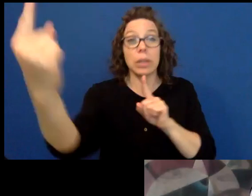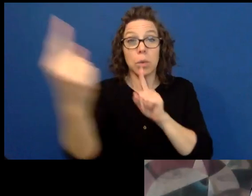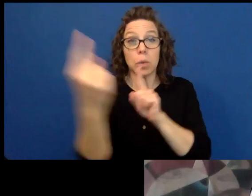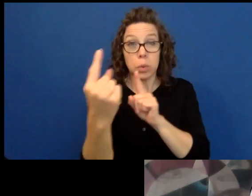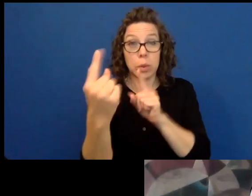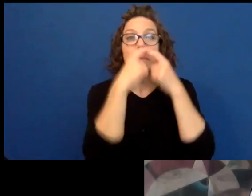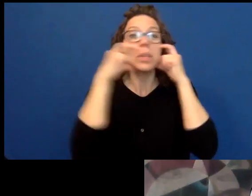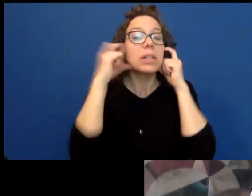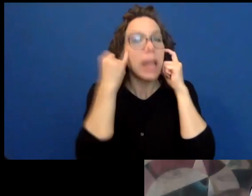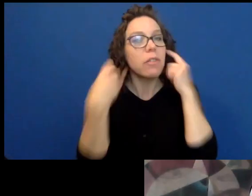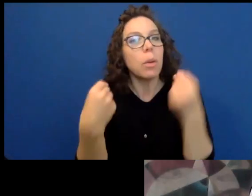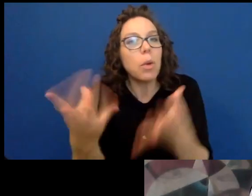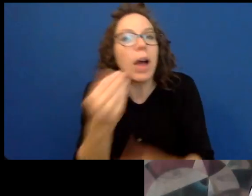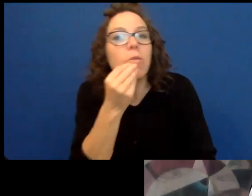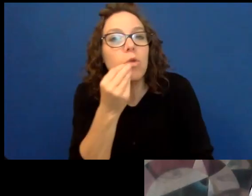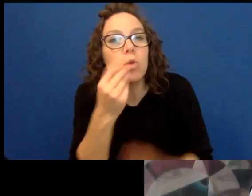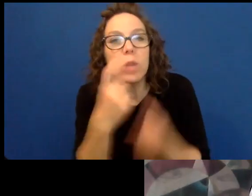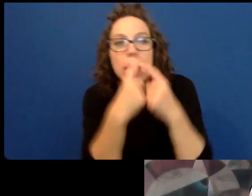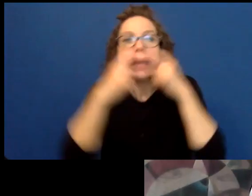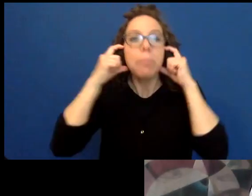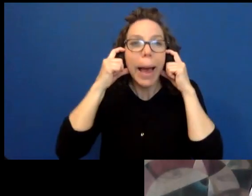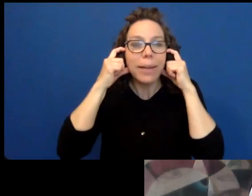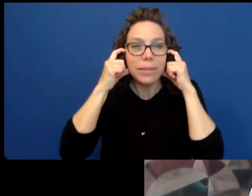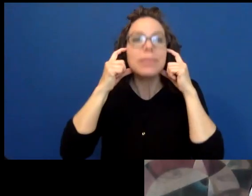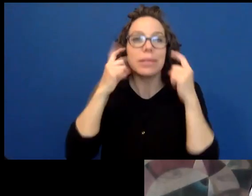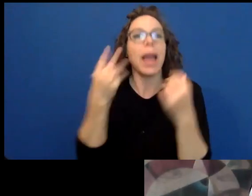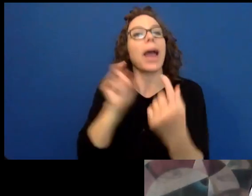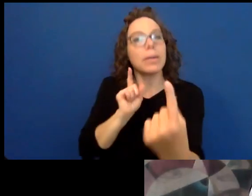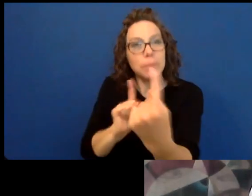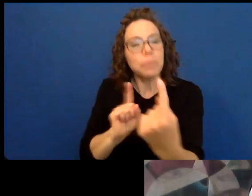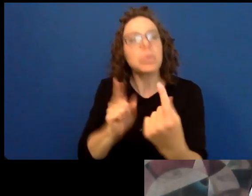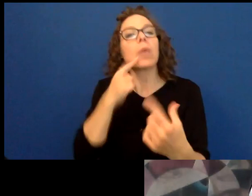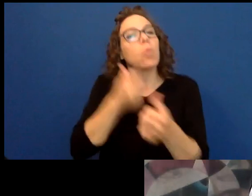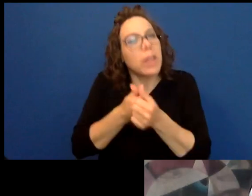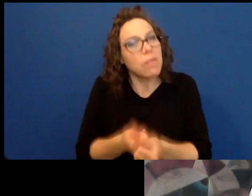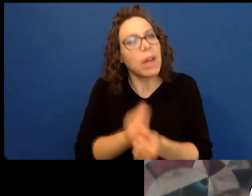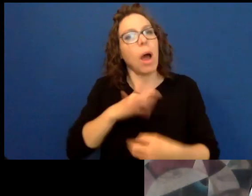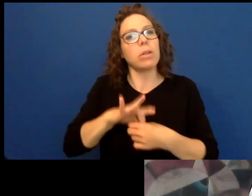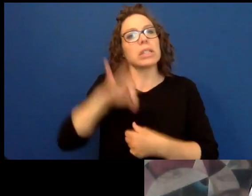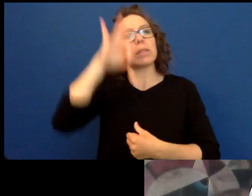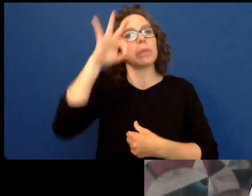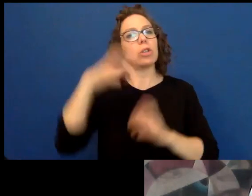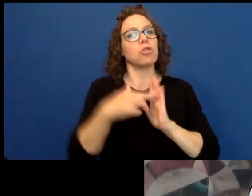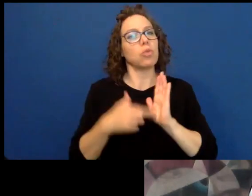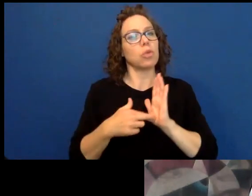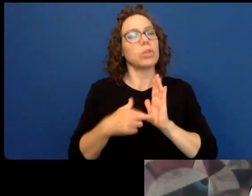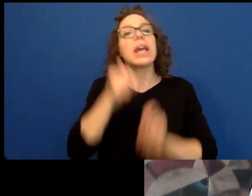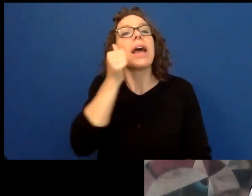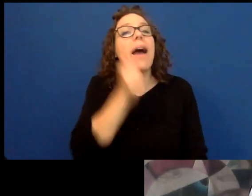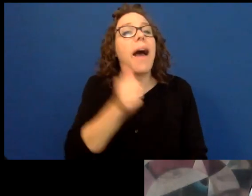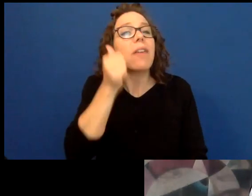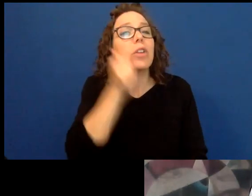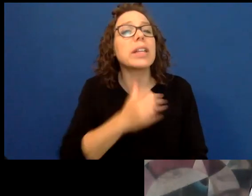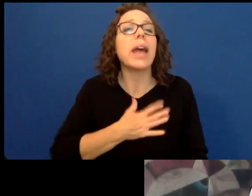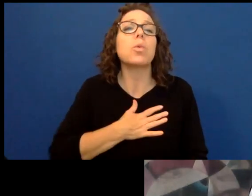provide food to those in need. And we follow the spiritual disciplines of treating each day as a wondrous